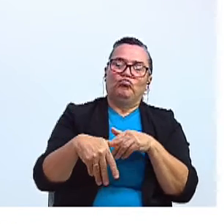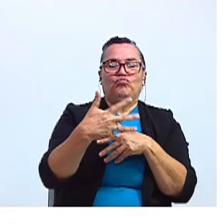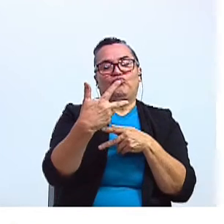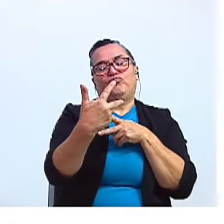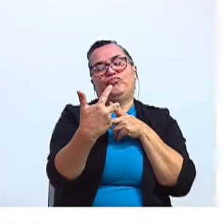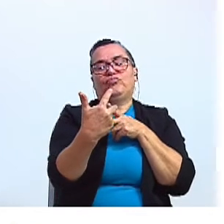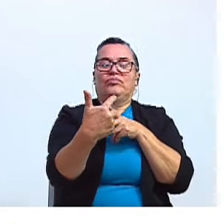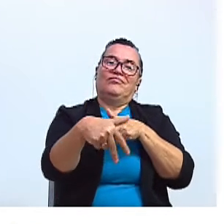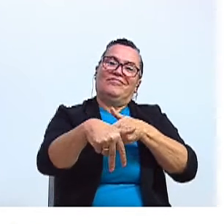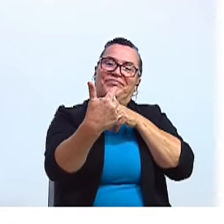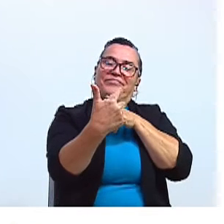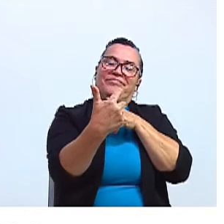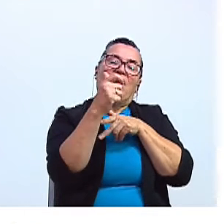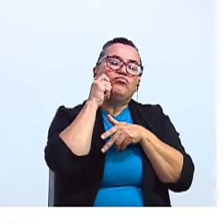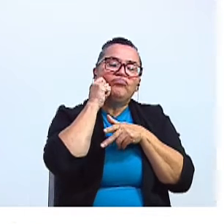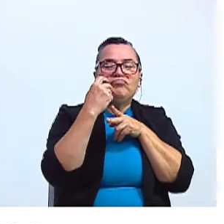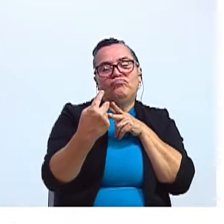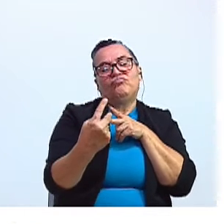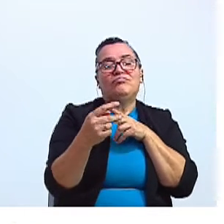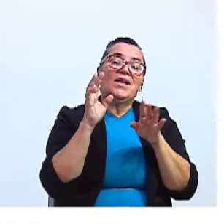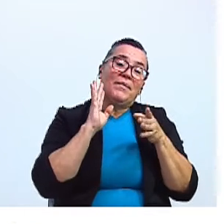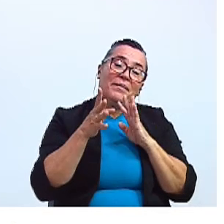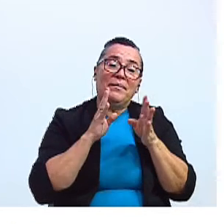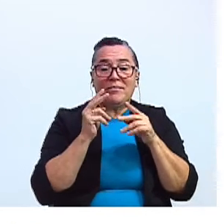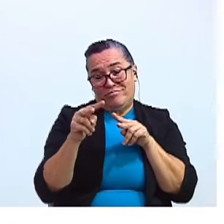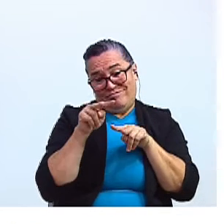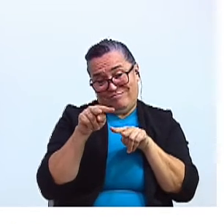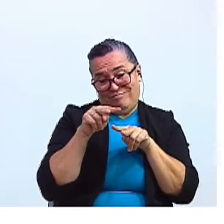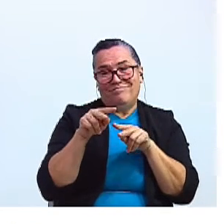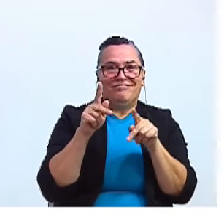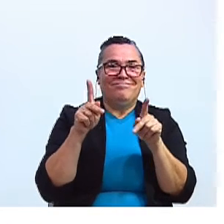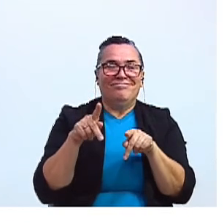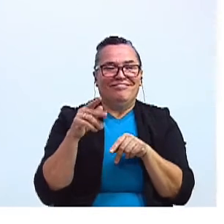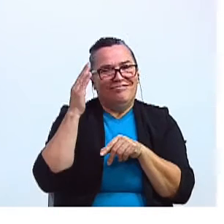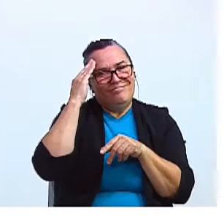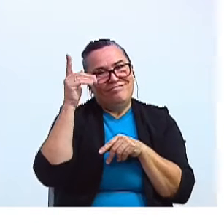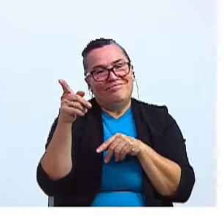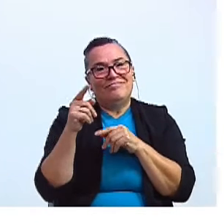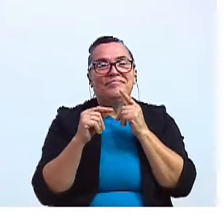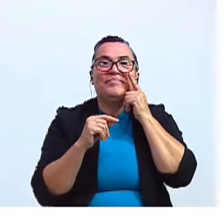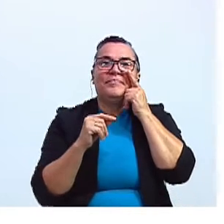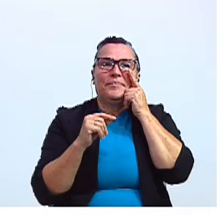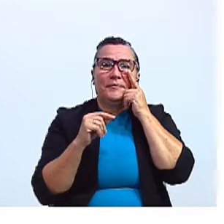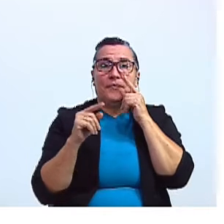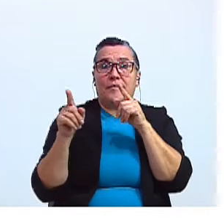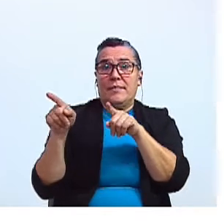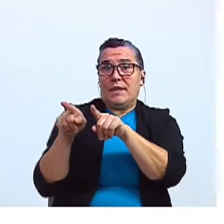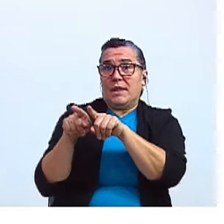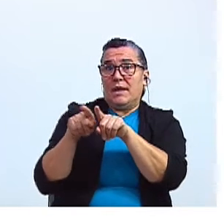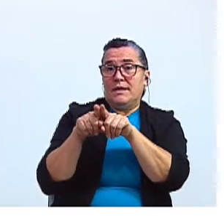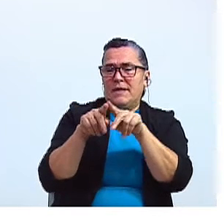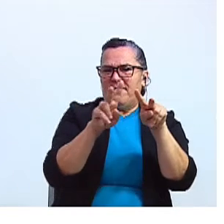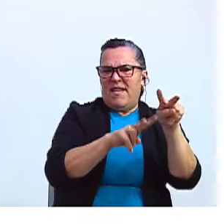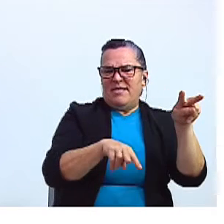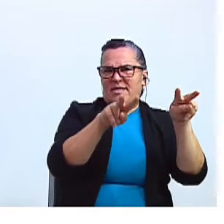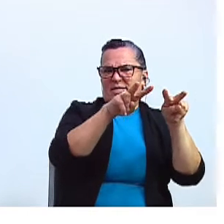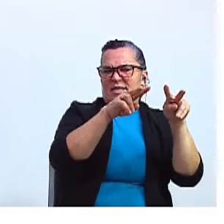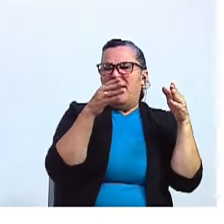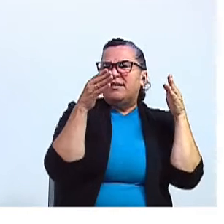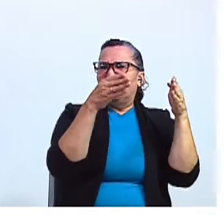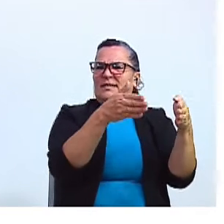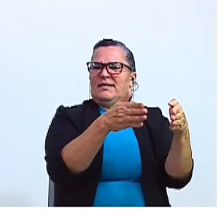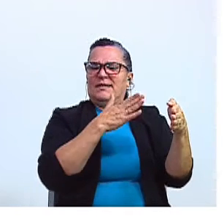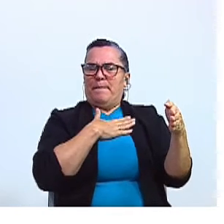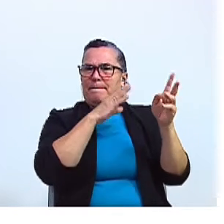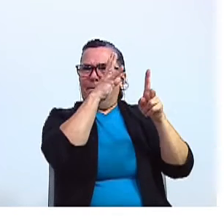right? You just make a phone call and you can see other people. Next one. So, some advantages of my invention